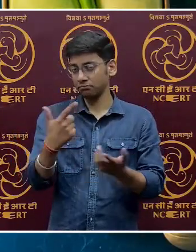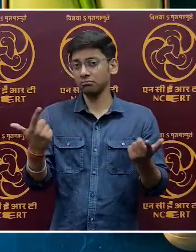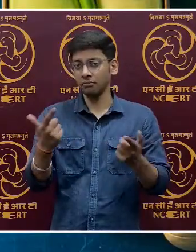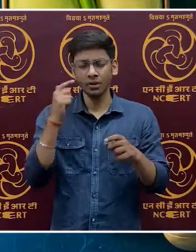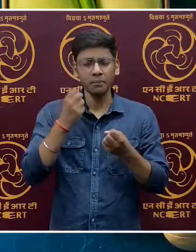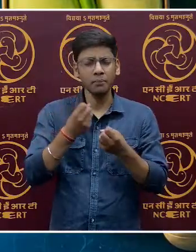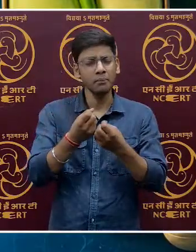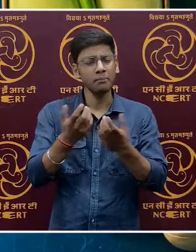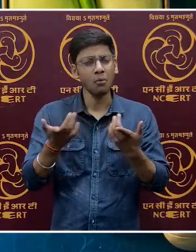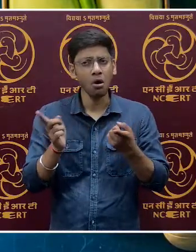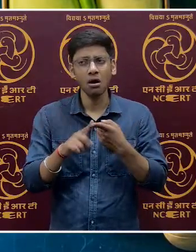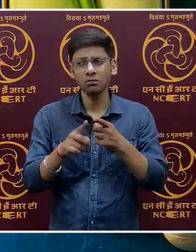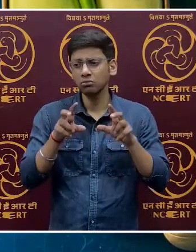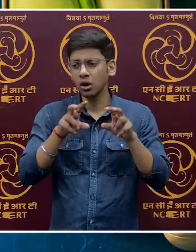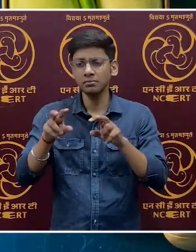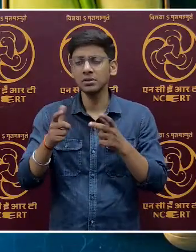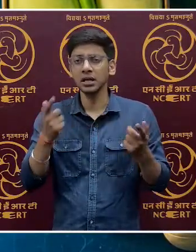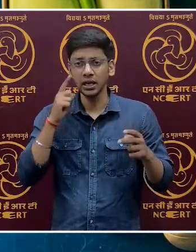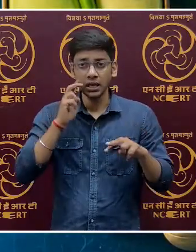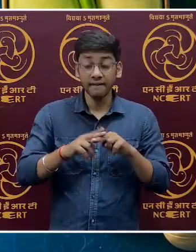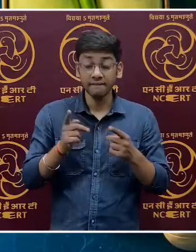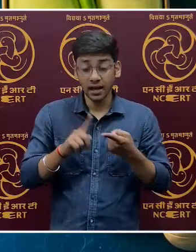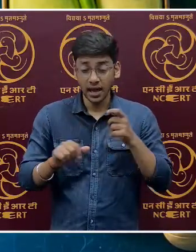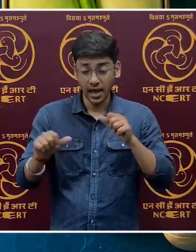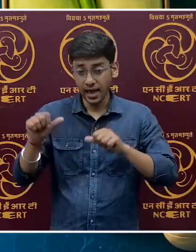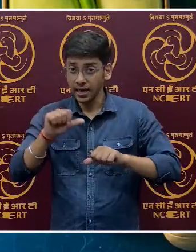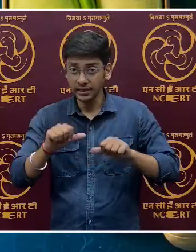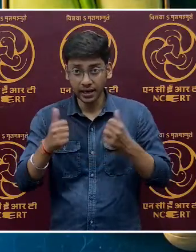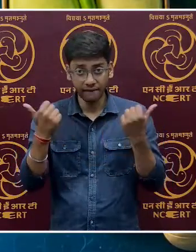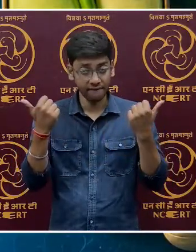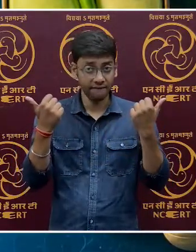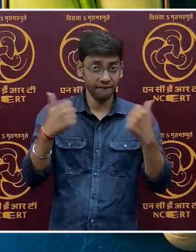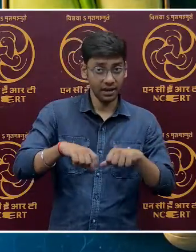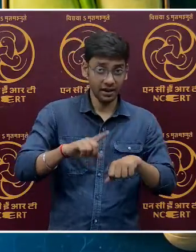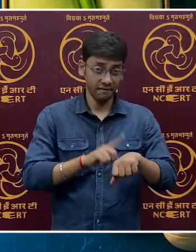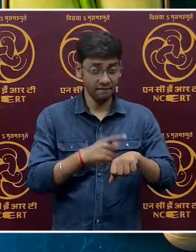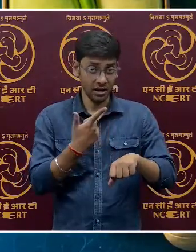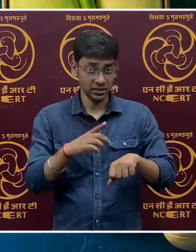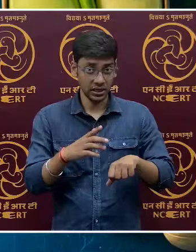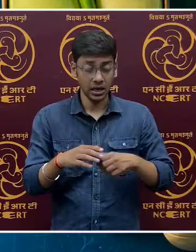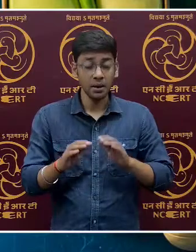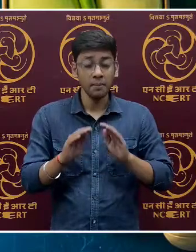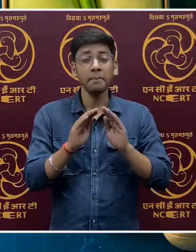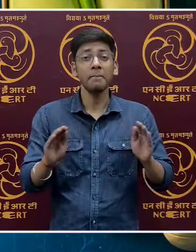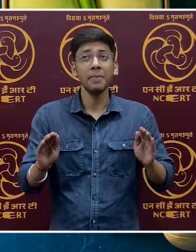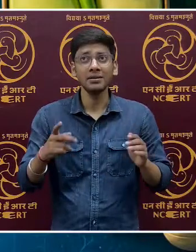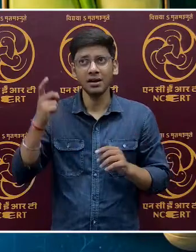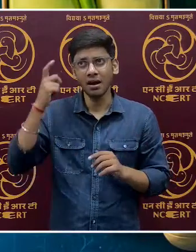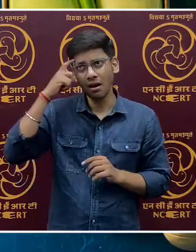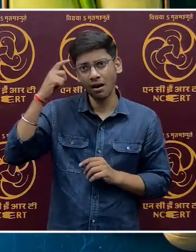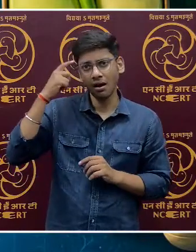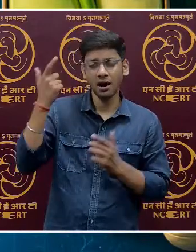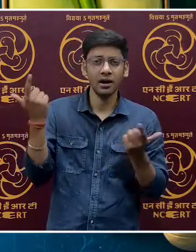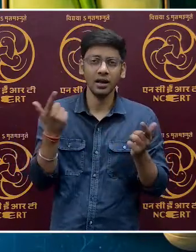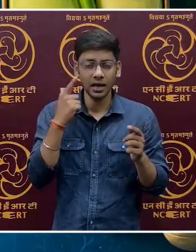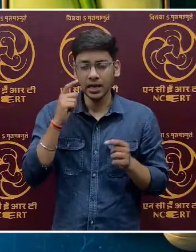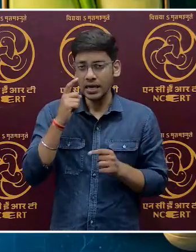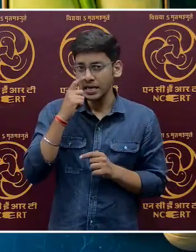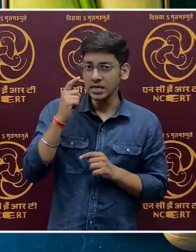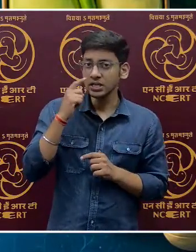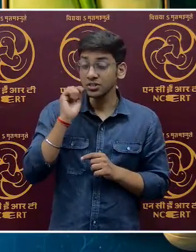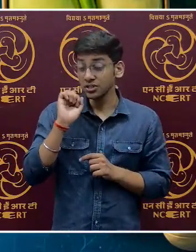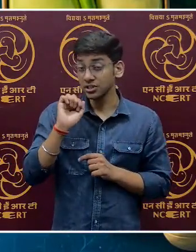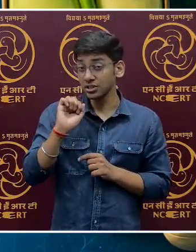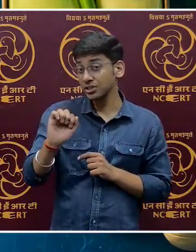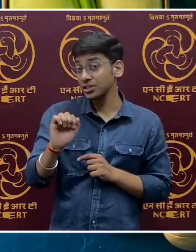it's commonly been observed, if the experiment is fail at the first time, child might get an idea that he or she is not meant